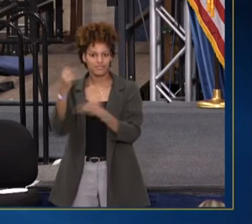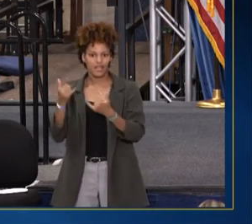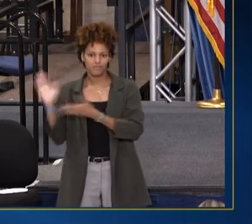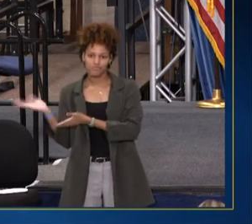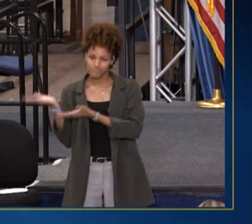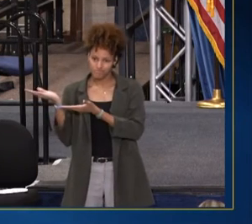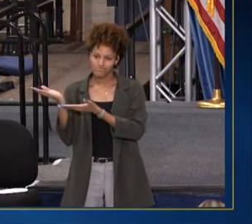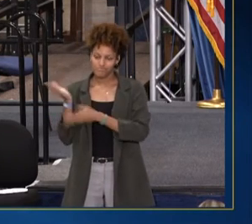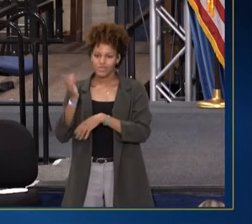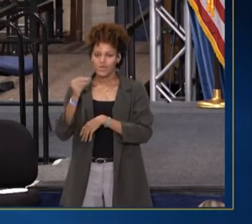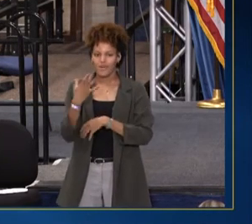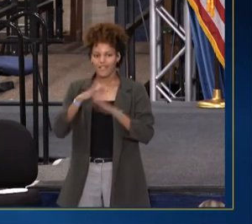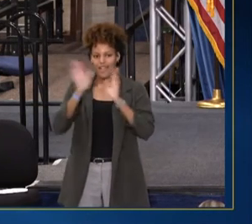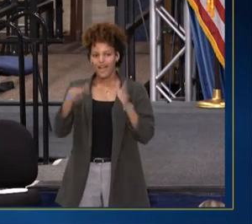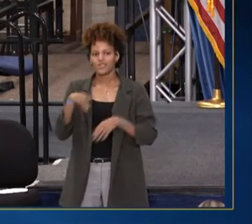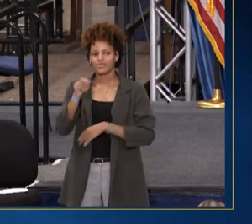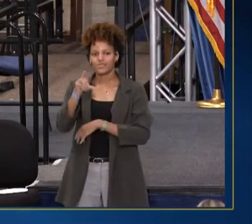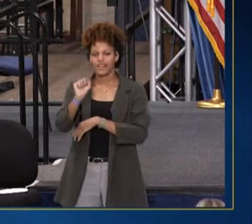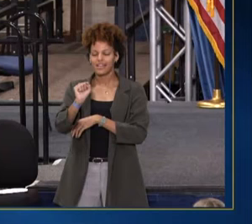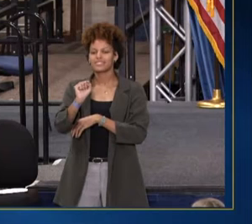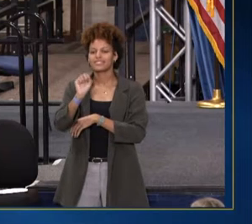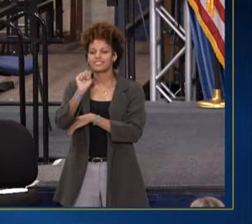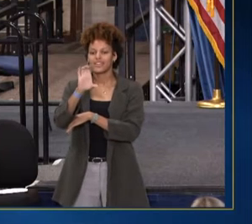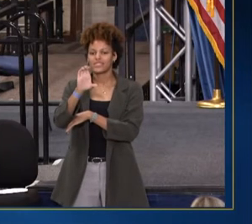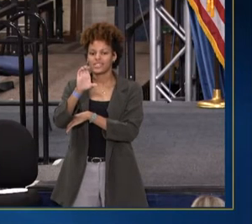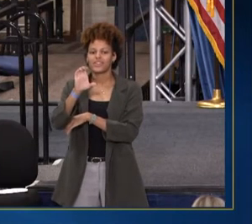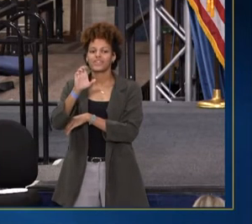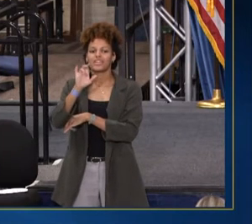House Press Secretary Corinne Jean-Pierre to stage.